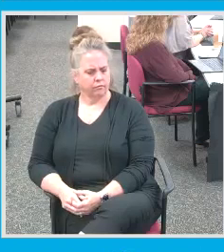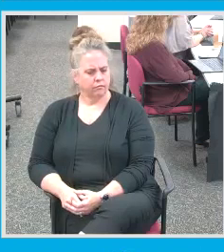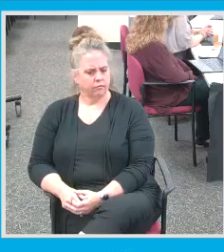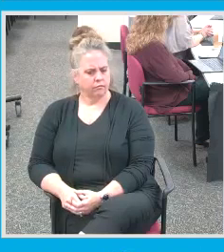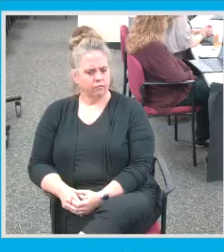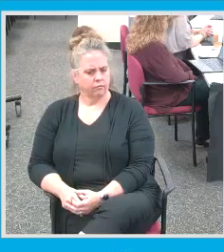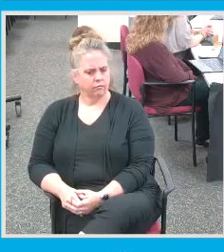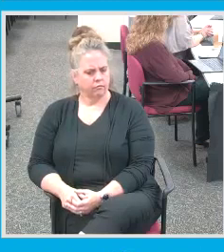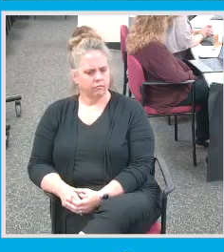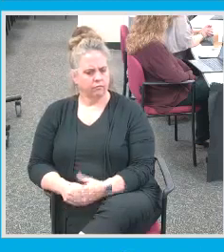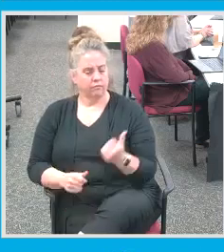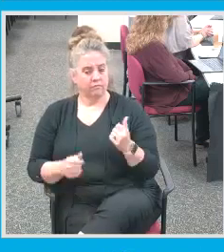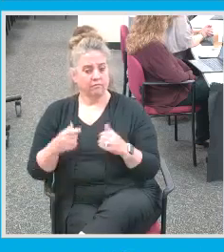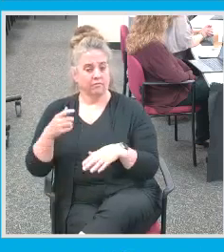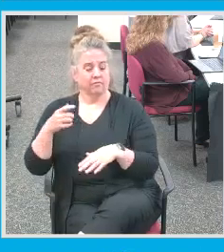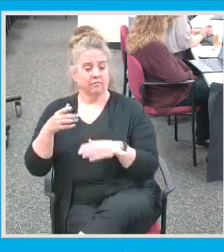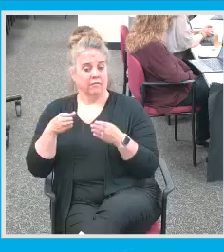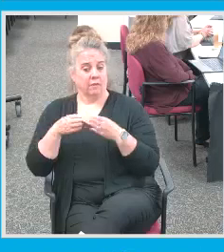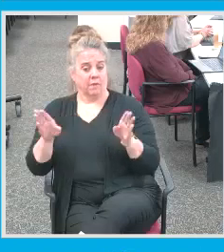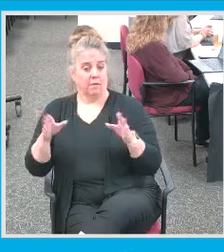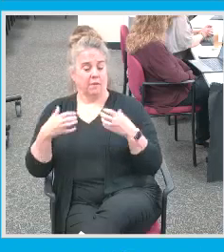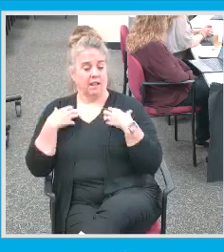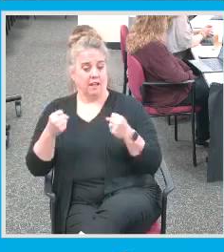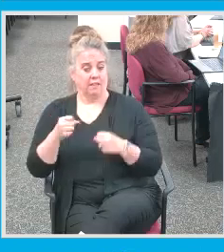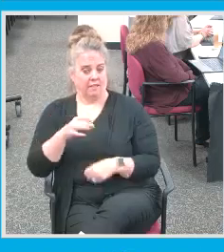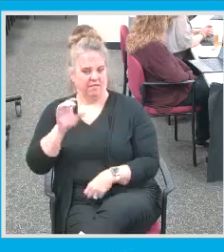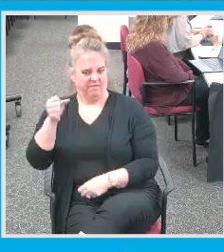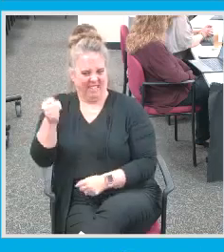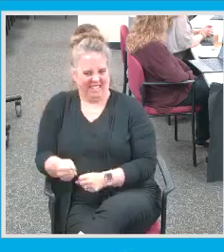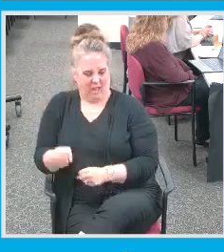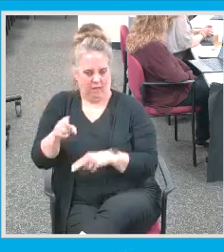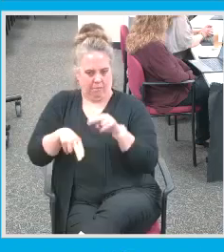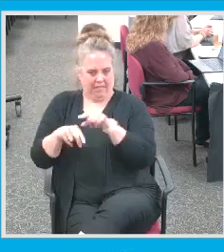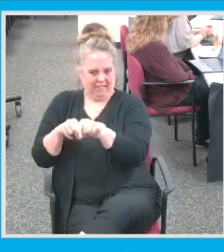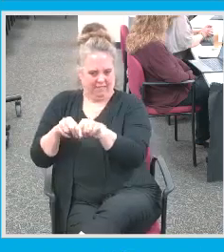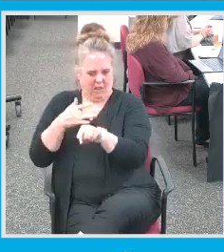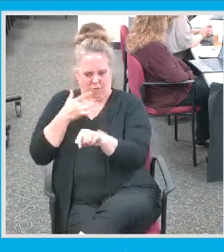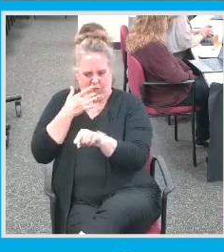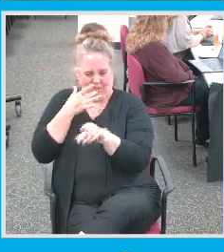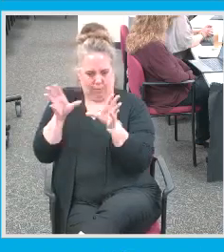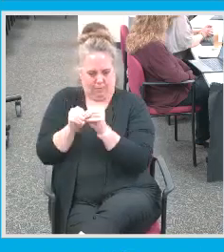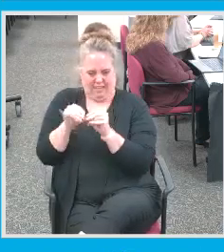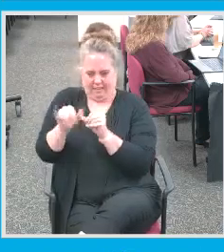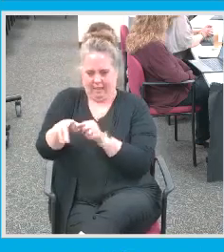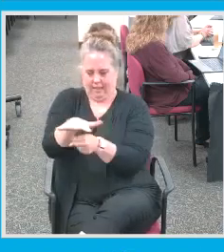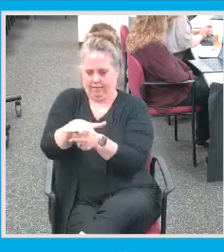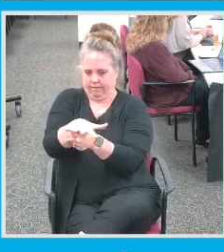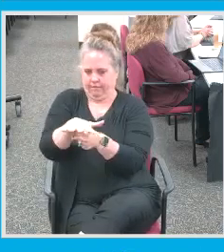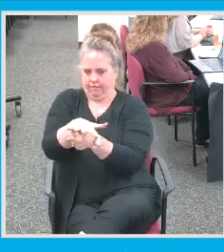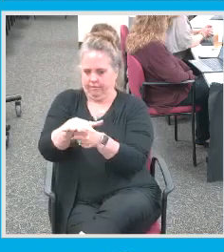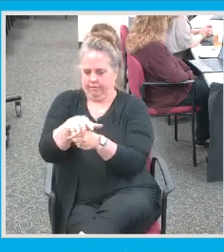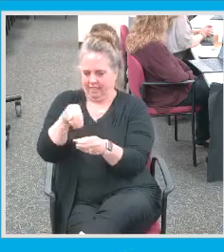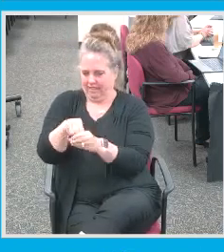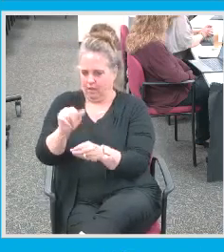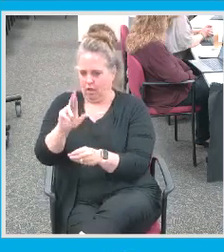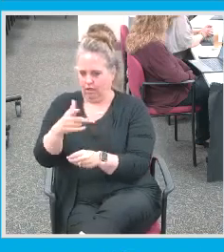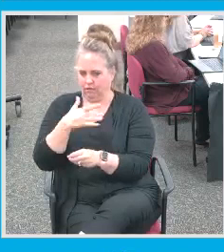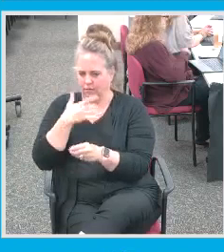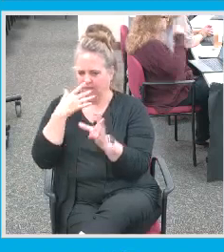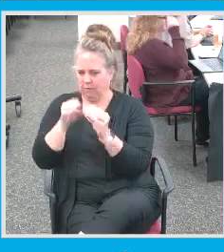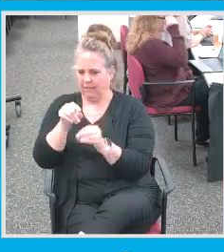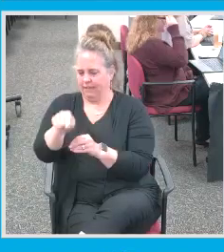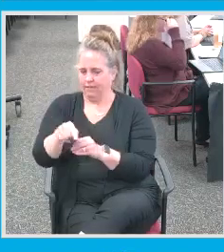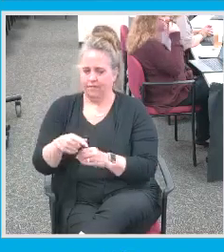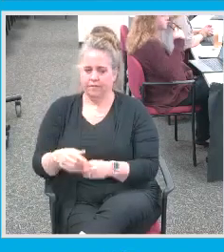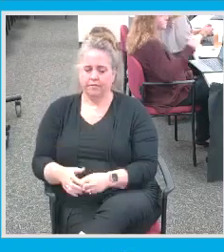like to hold the meeting at Public Health South in August. It may not be fully renovated, but I think that's a